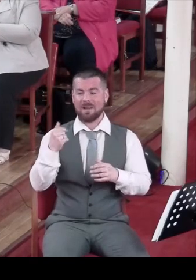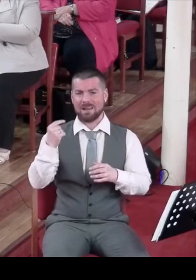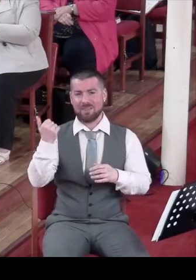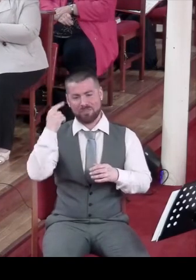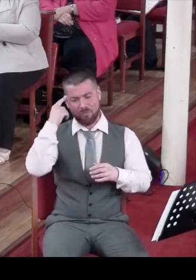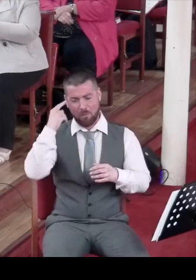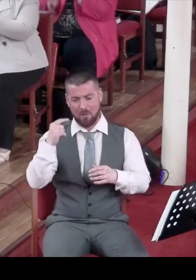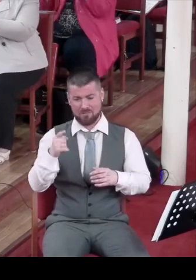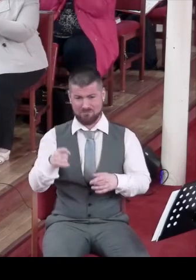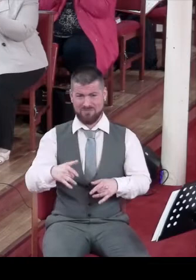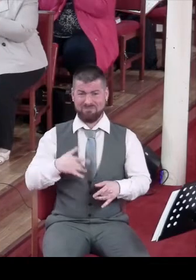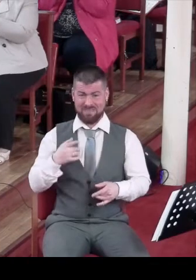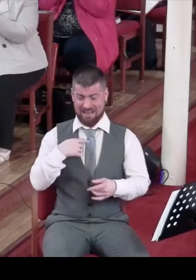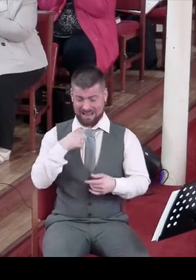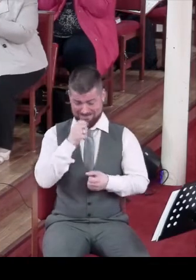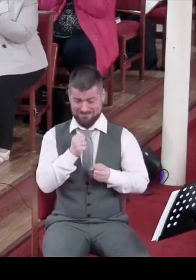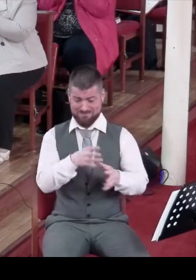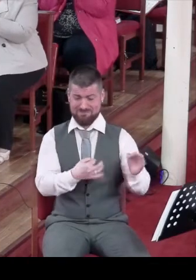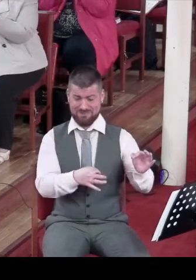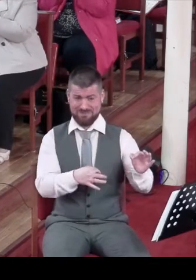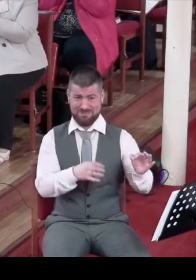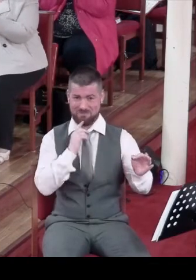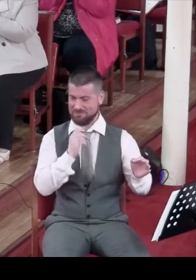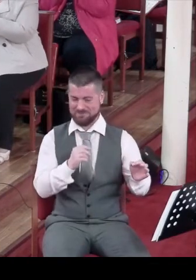Jean Patterson.